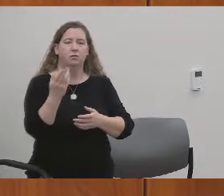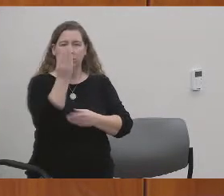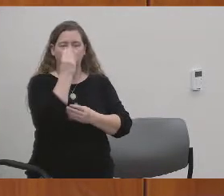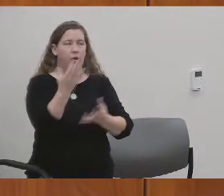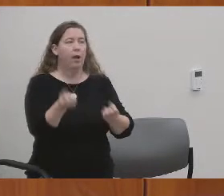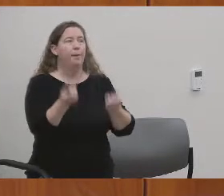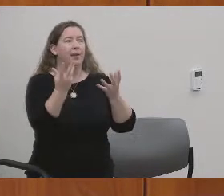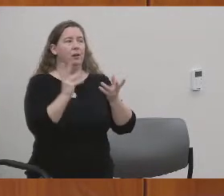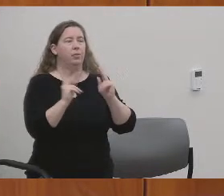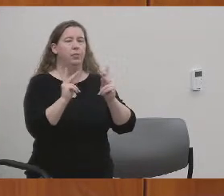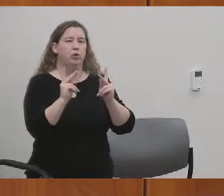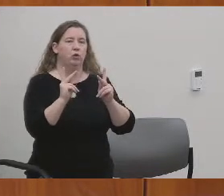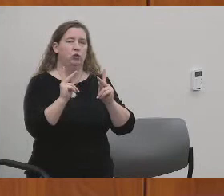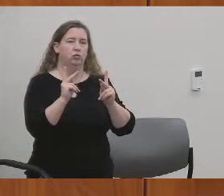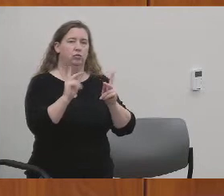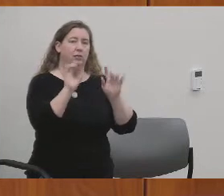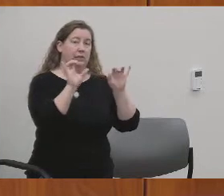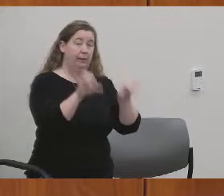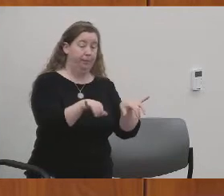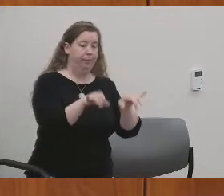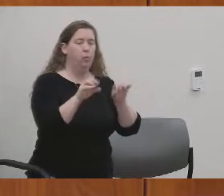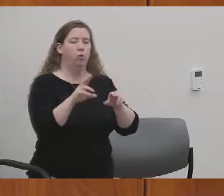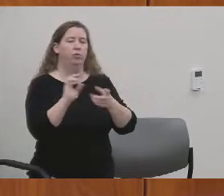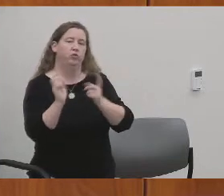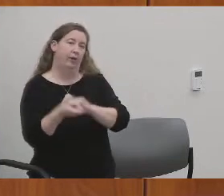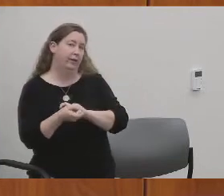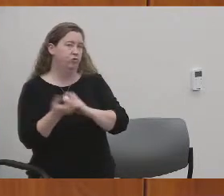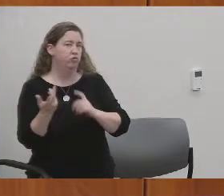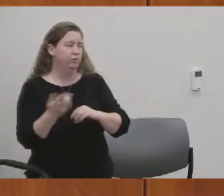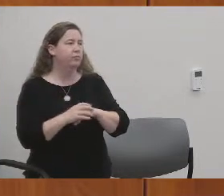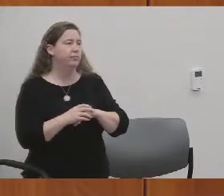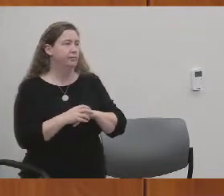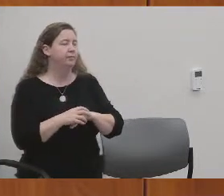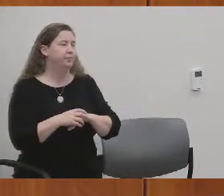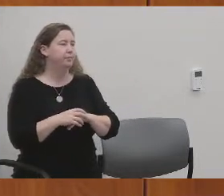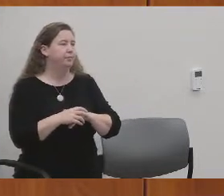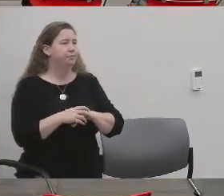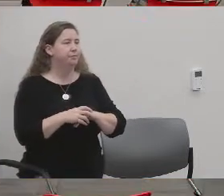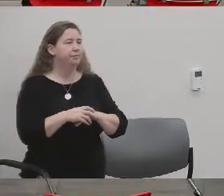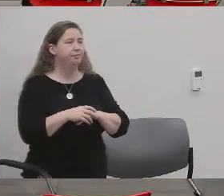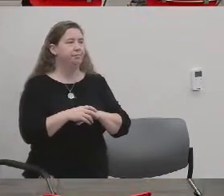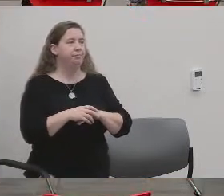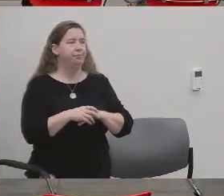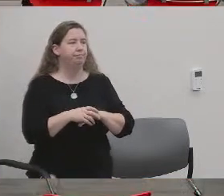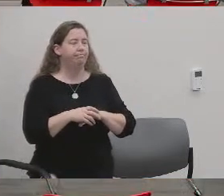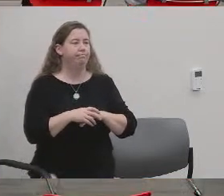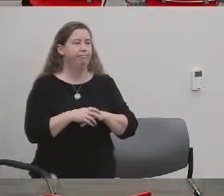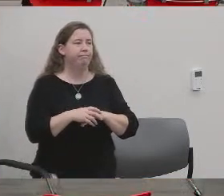have decided to make it a change and what their change is going to be.